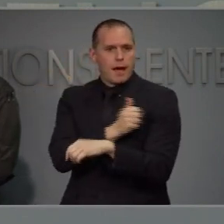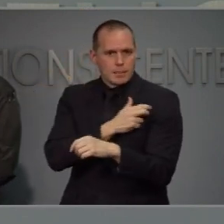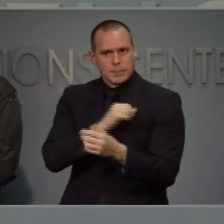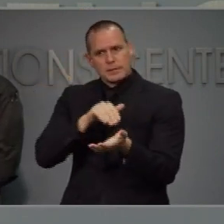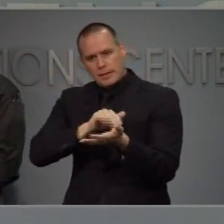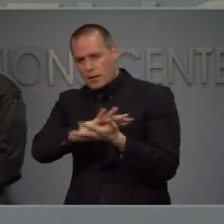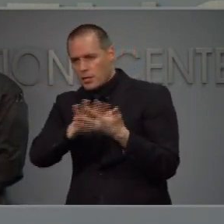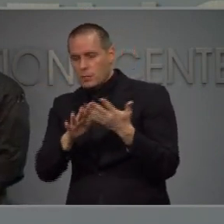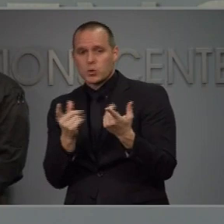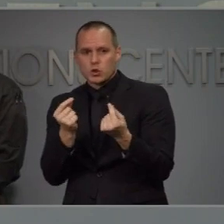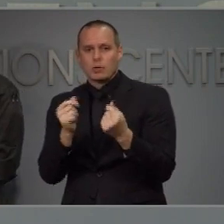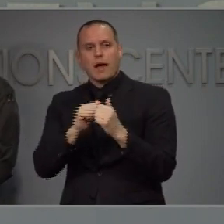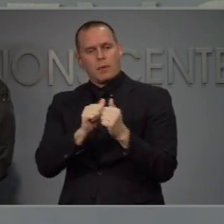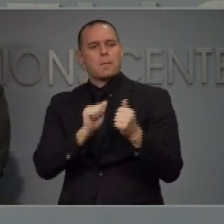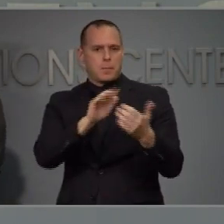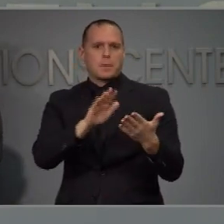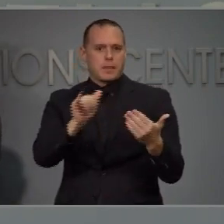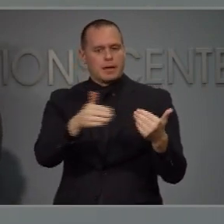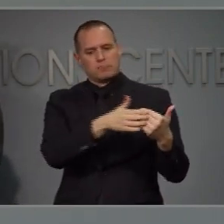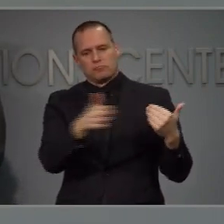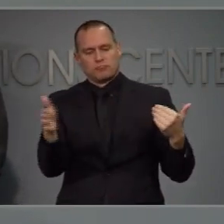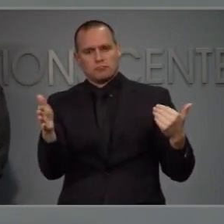forward.